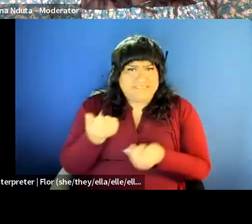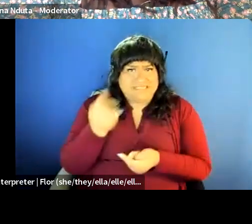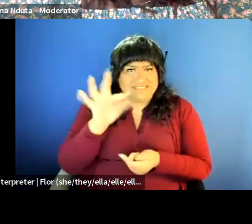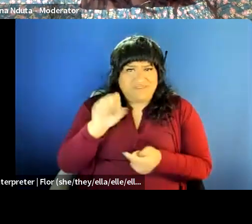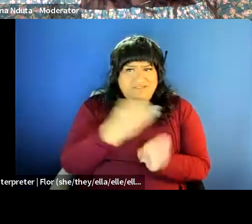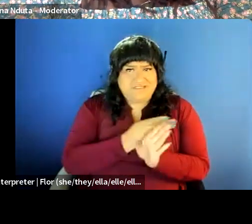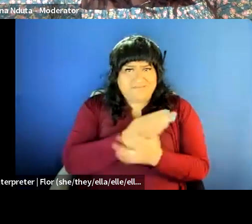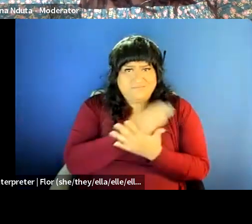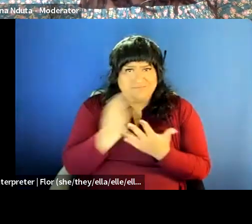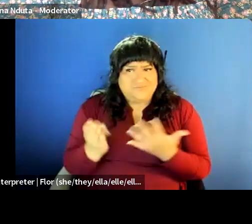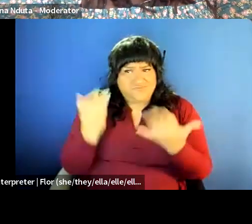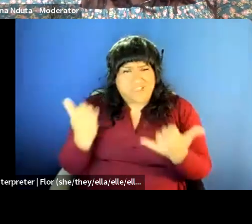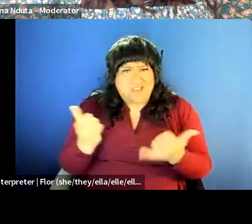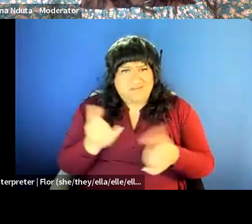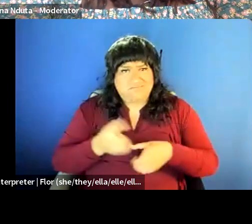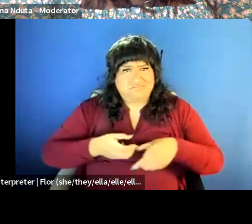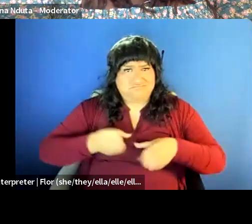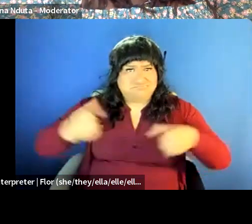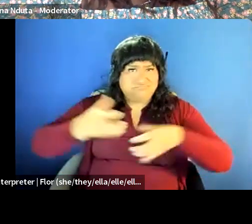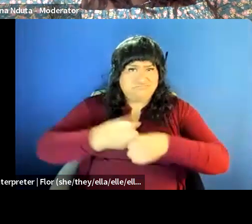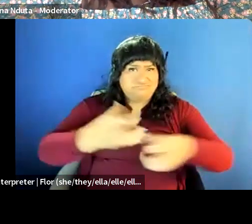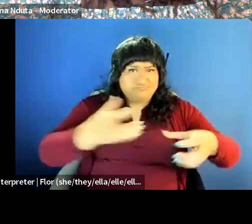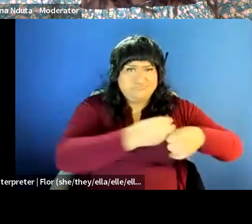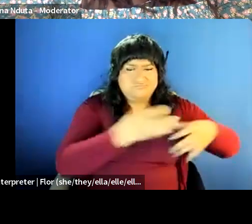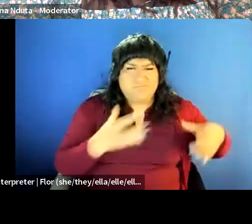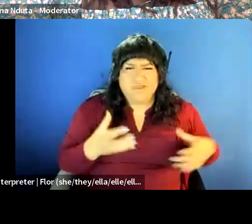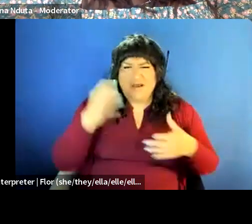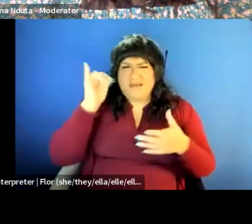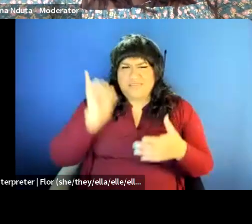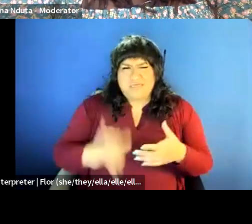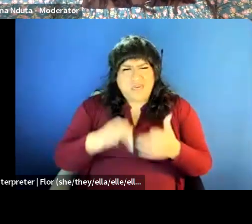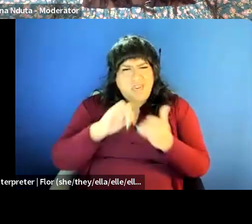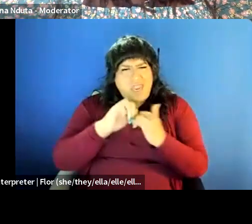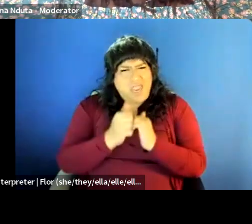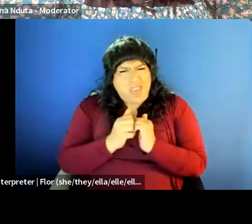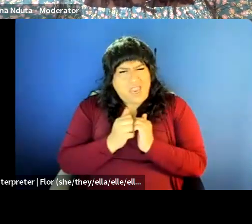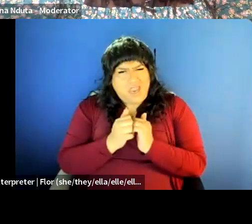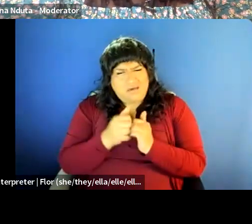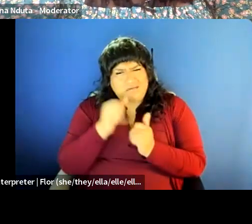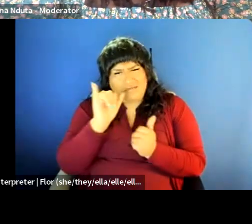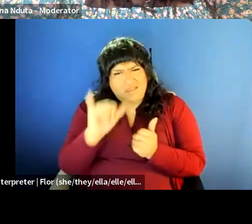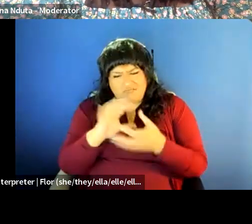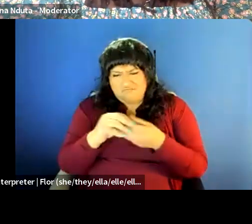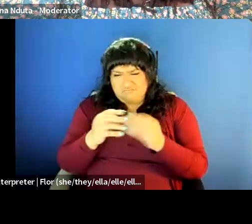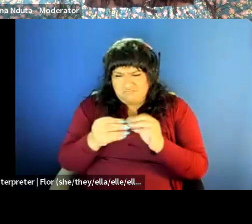is this meaningful, and how is this indicative of an expanded social control